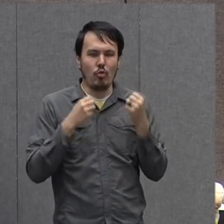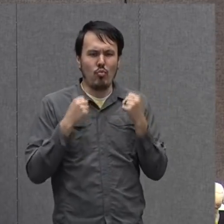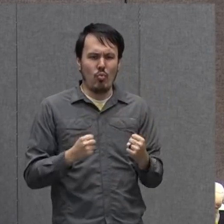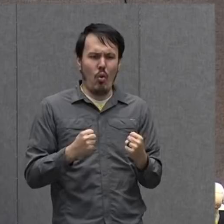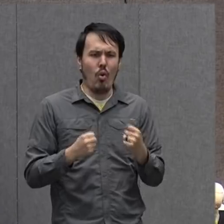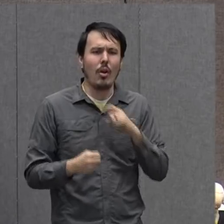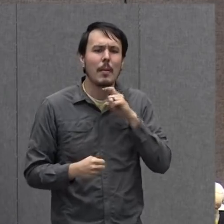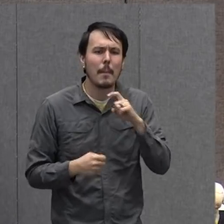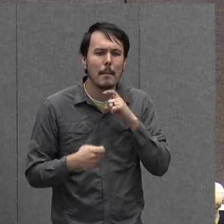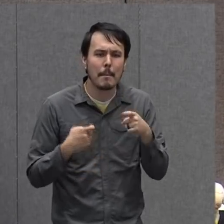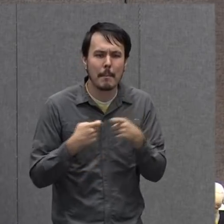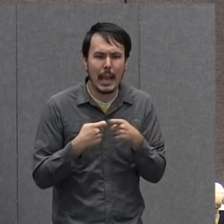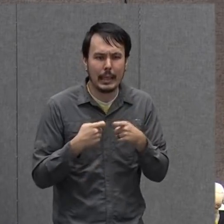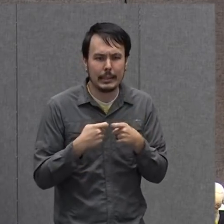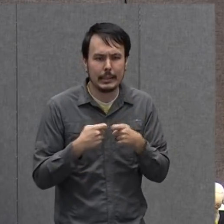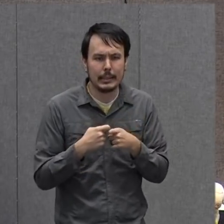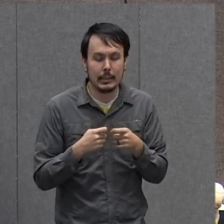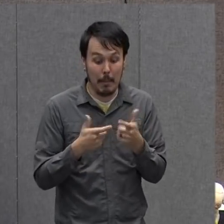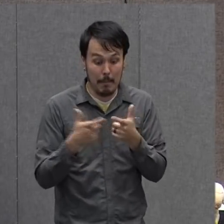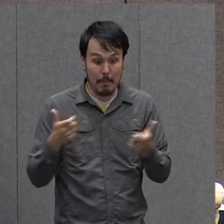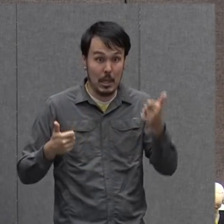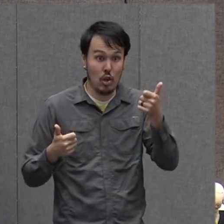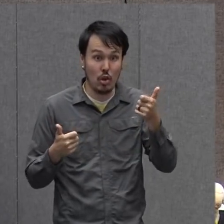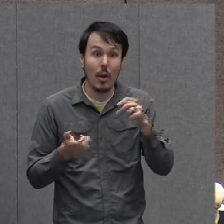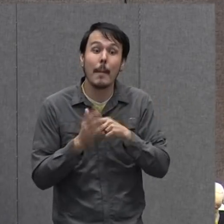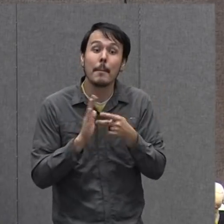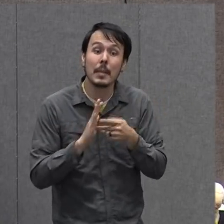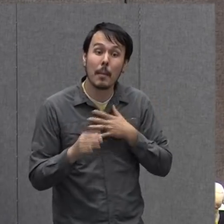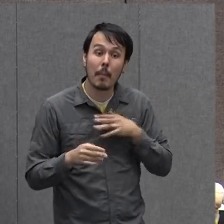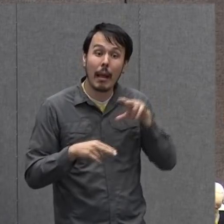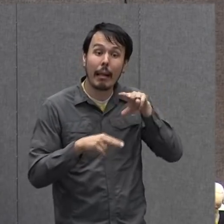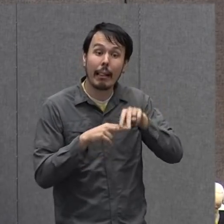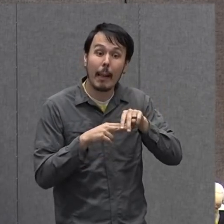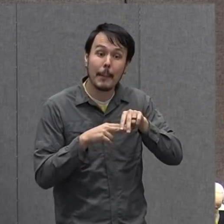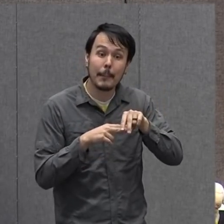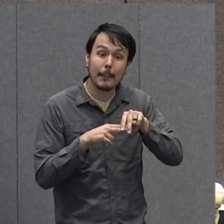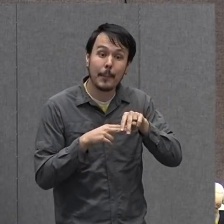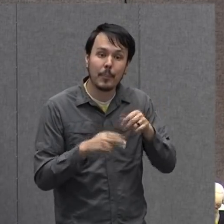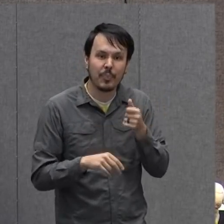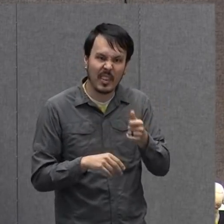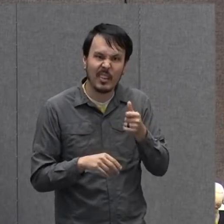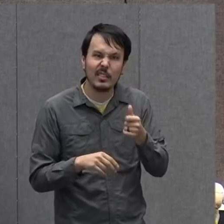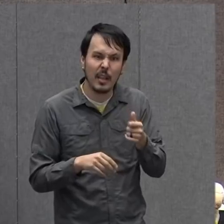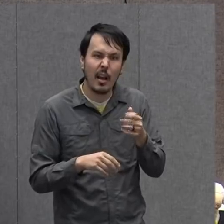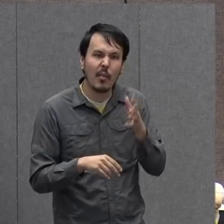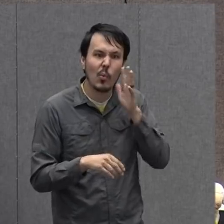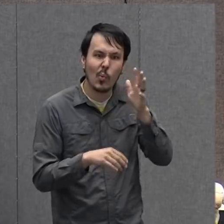gravity? When the magnet is close to my paperclip? When my magnet is away from the paperclip?